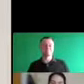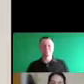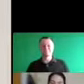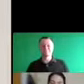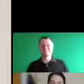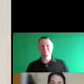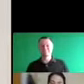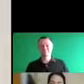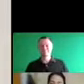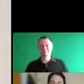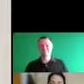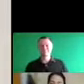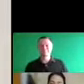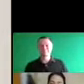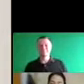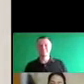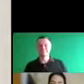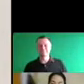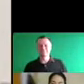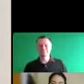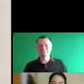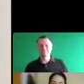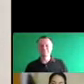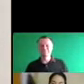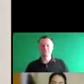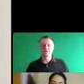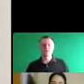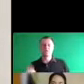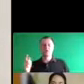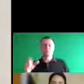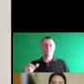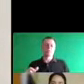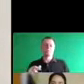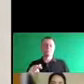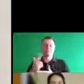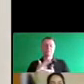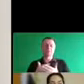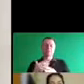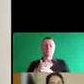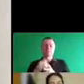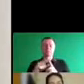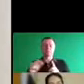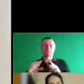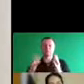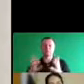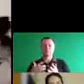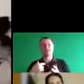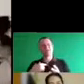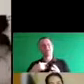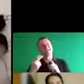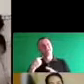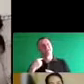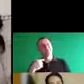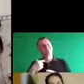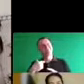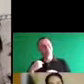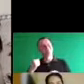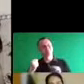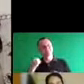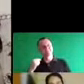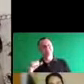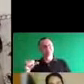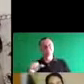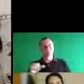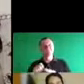think that's any artist that works in the digital medium, there's always a moment when you're like, oh, I probably should have done this in a